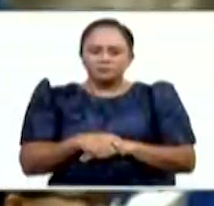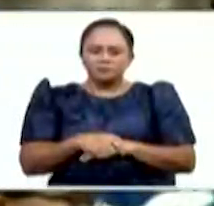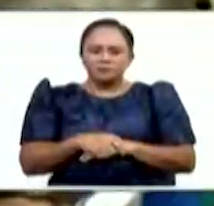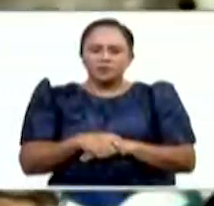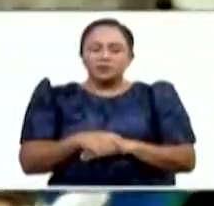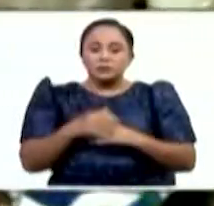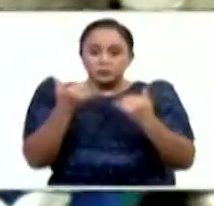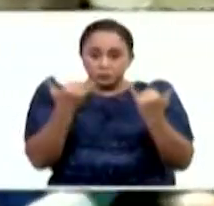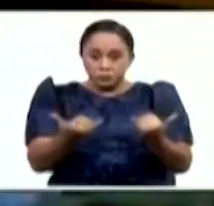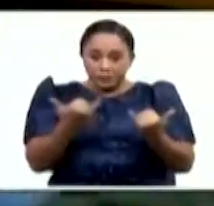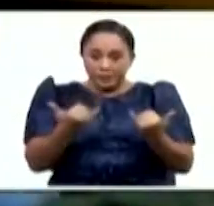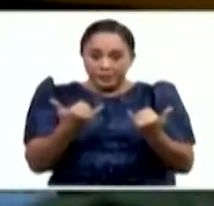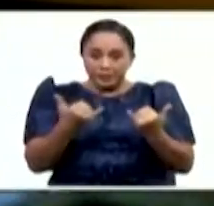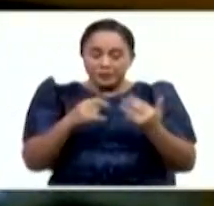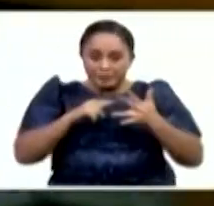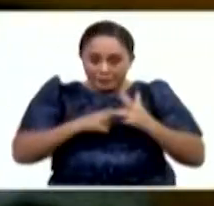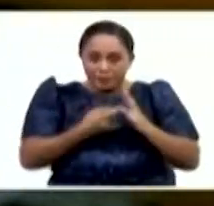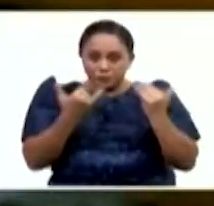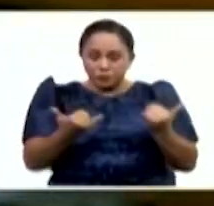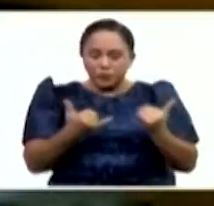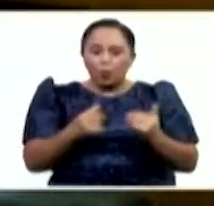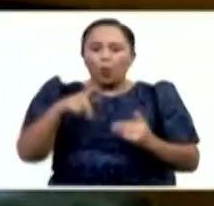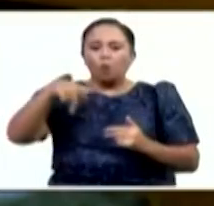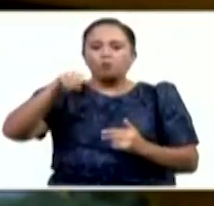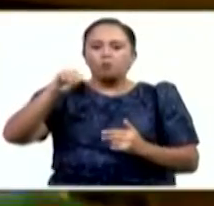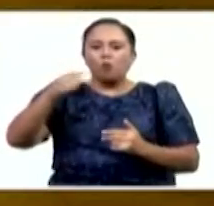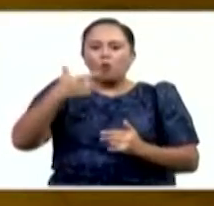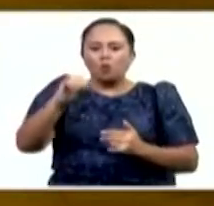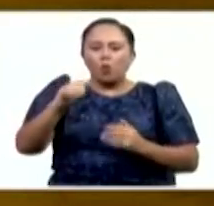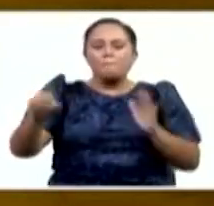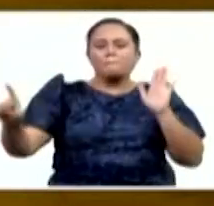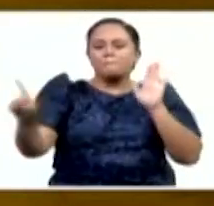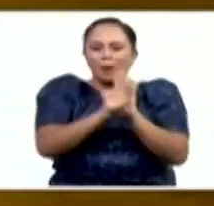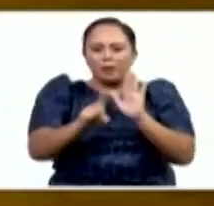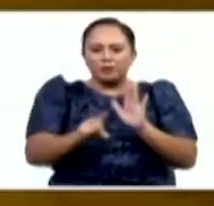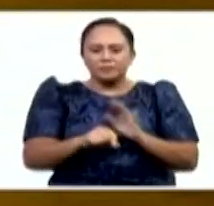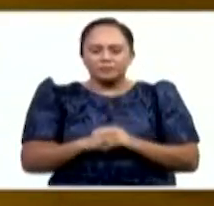Effective today, all pogos are banned.